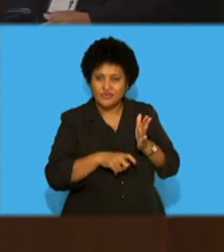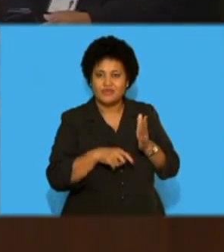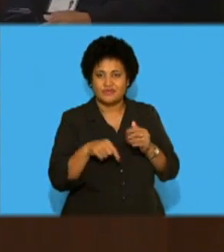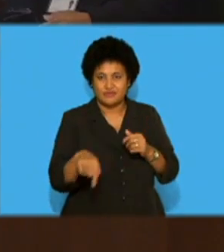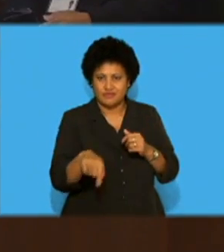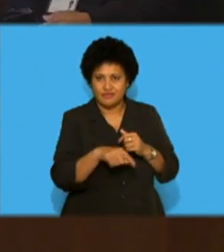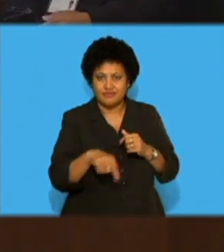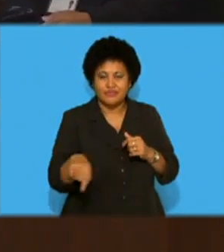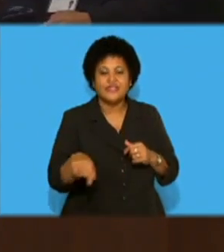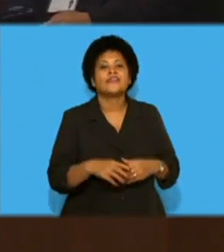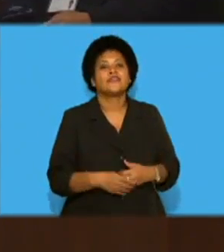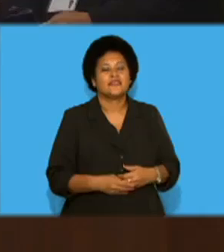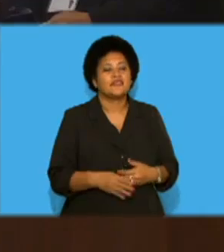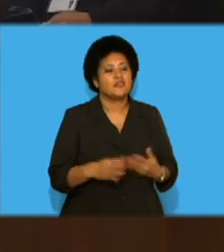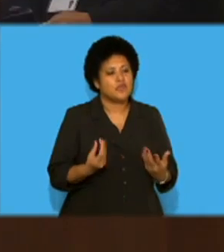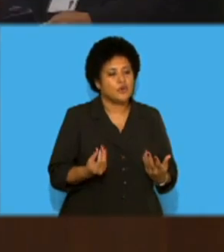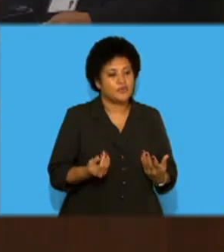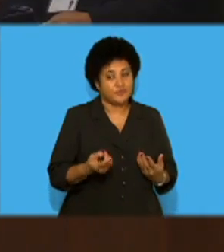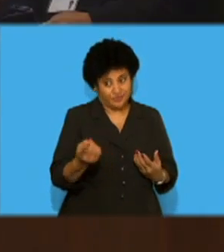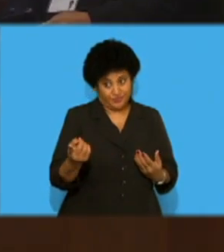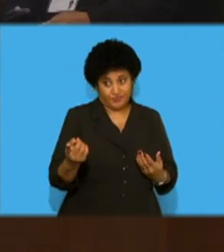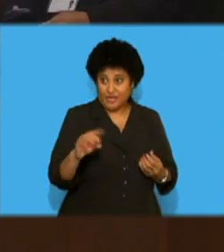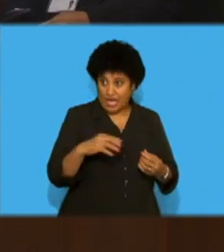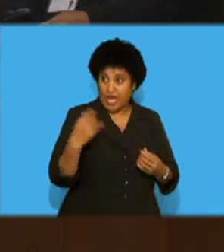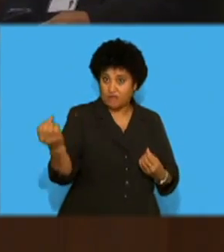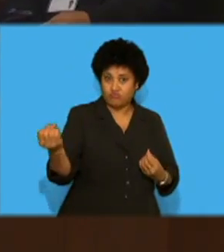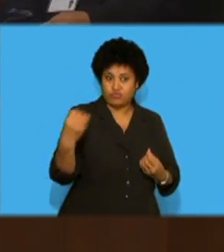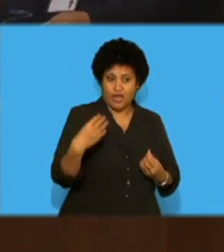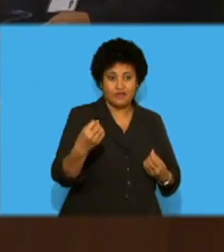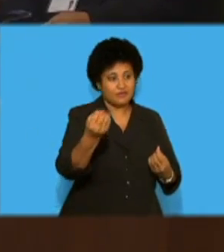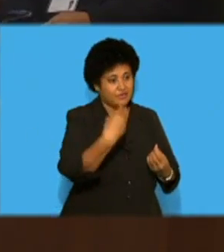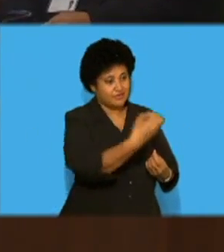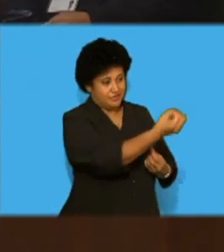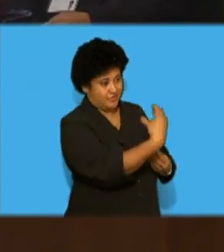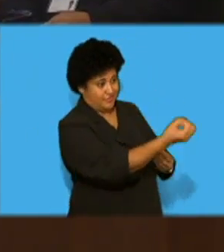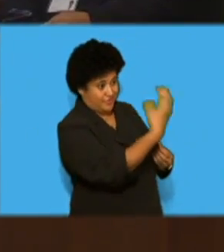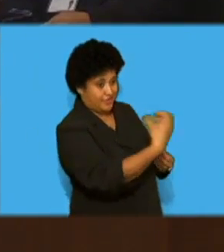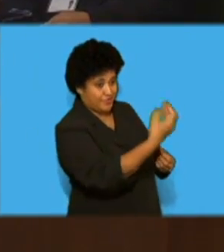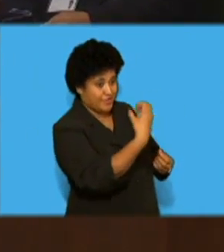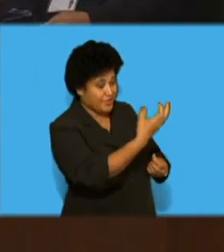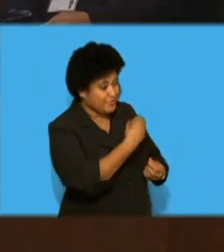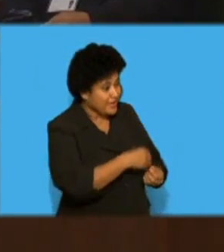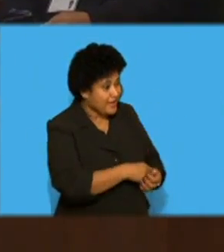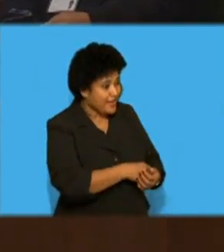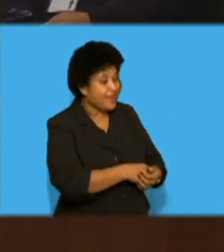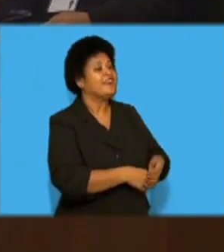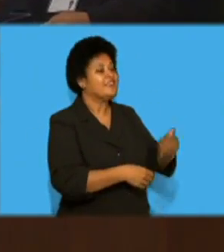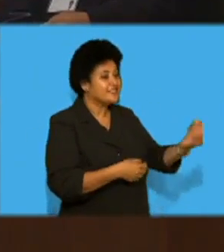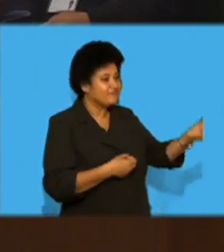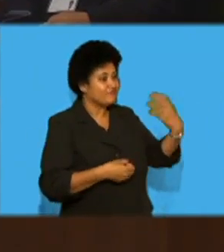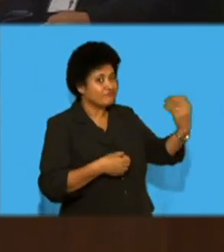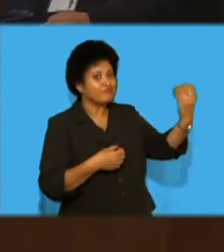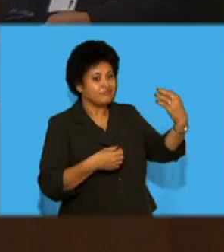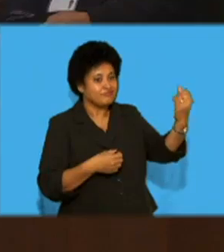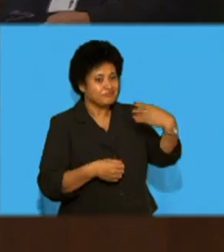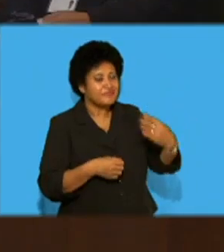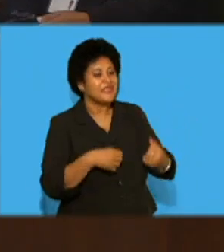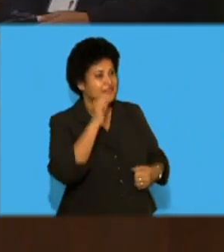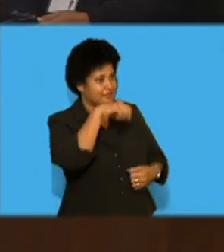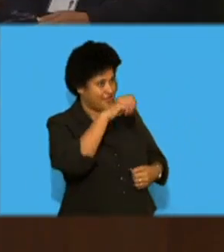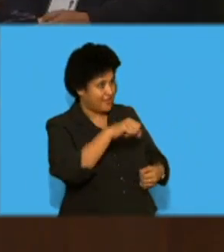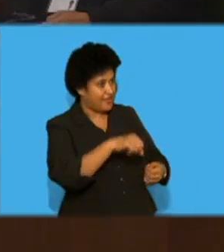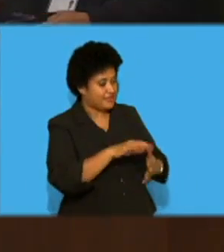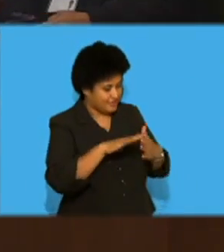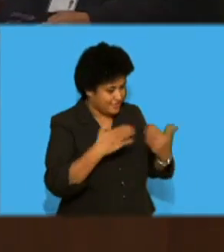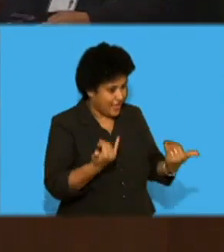Madam Speaker. We will, yes, now you will, because we've said it you don't. That's the problem. We've now given you the prompt. We